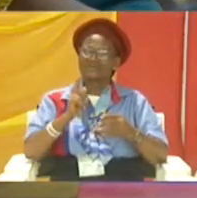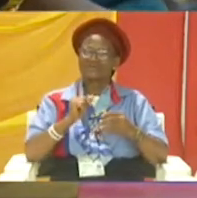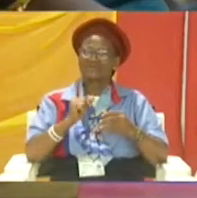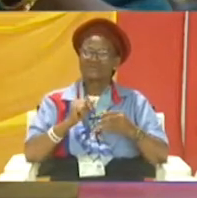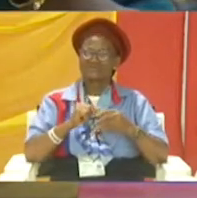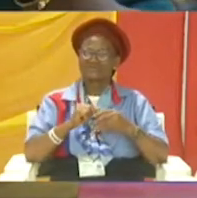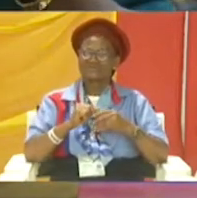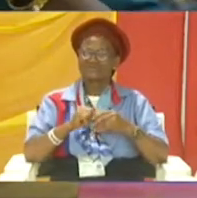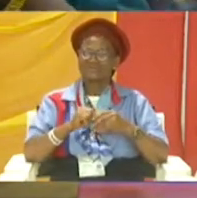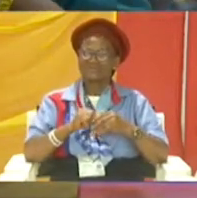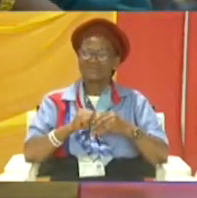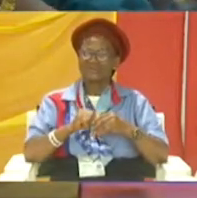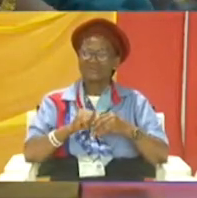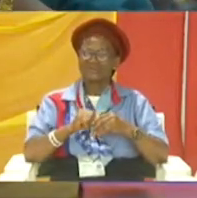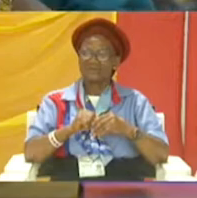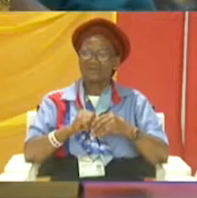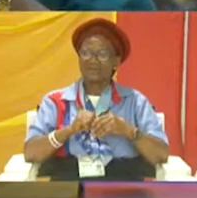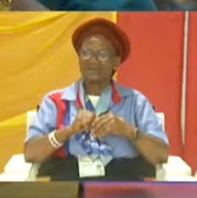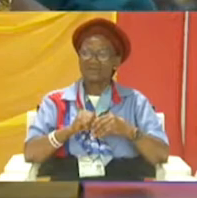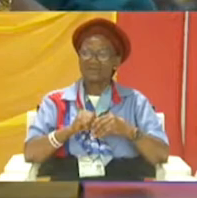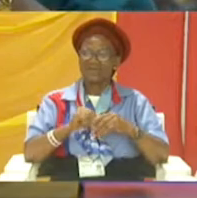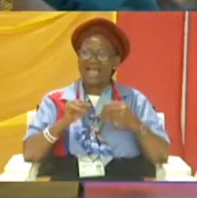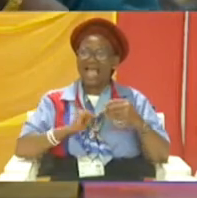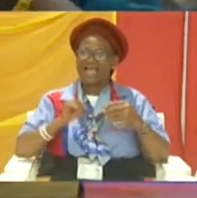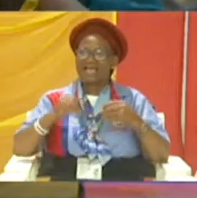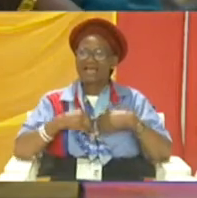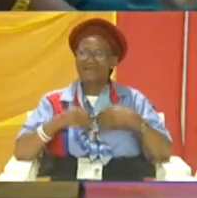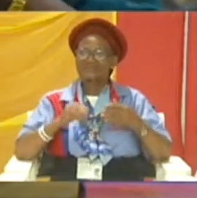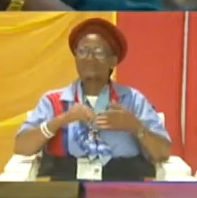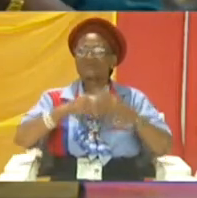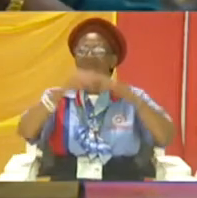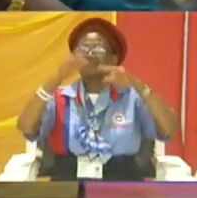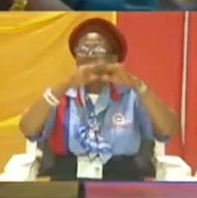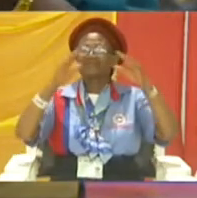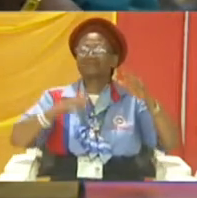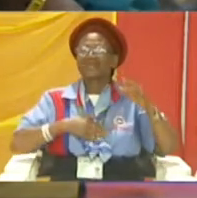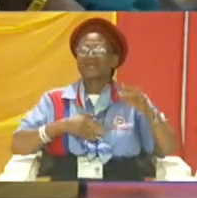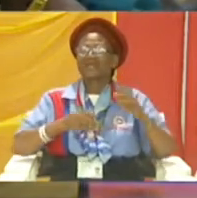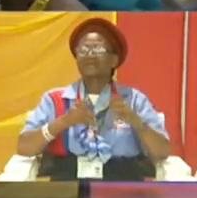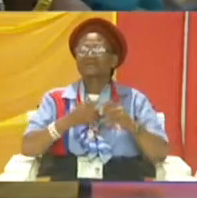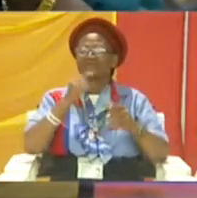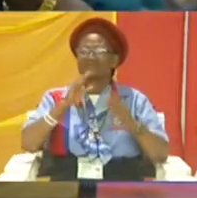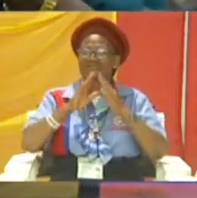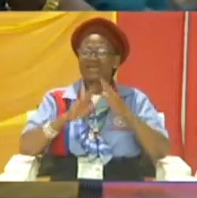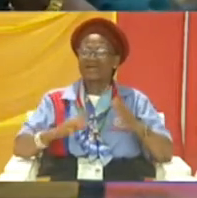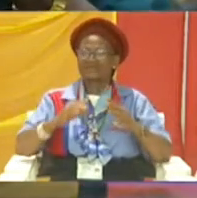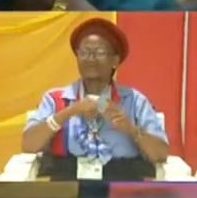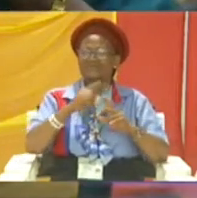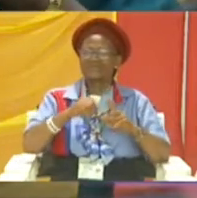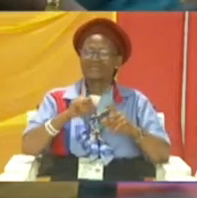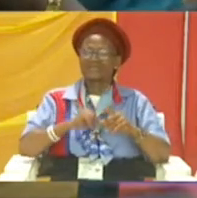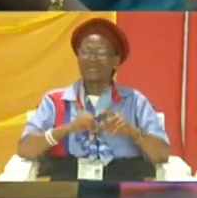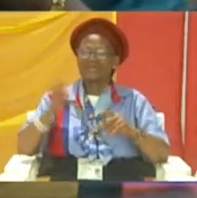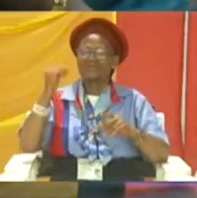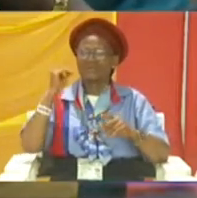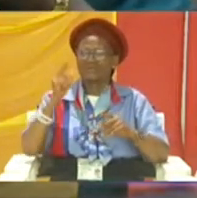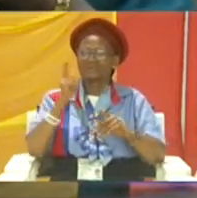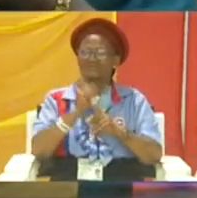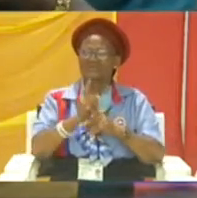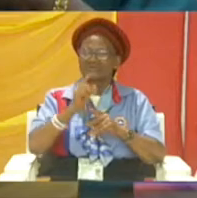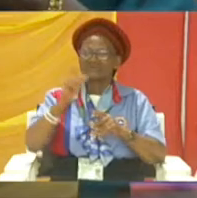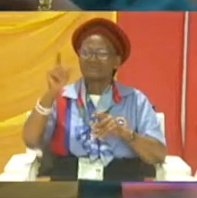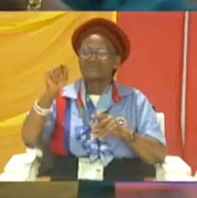I had built my first house when I was just around 30. Then